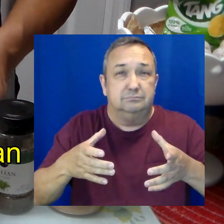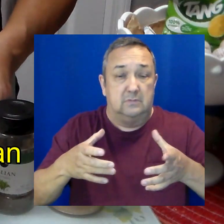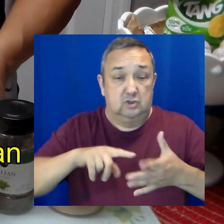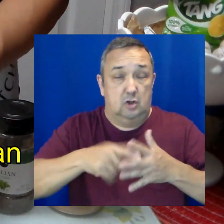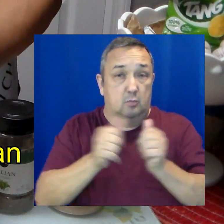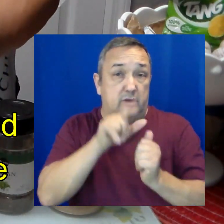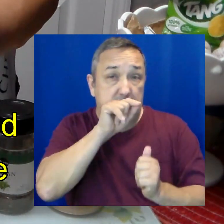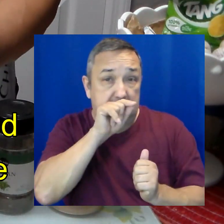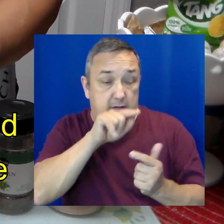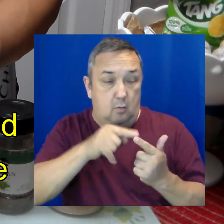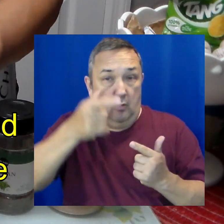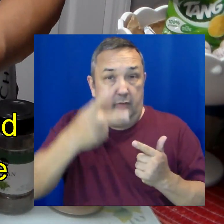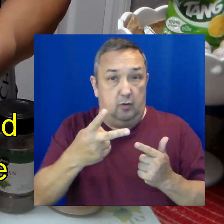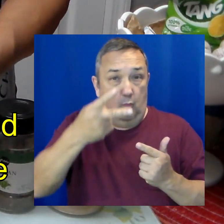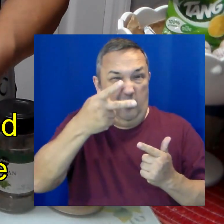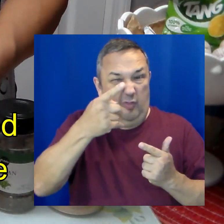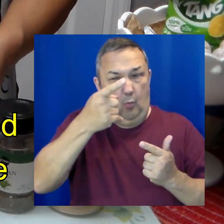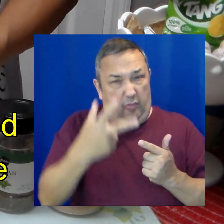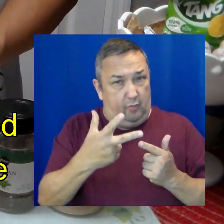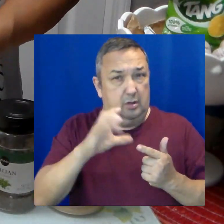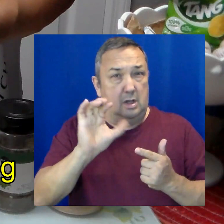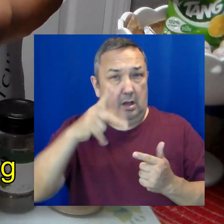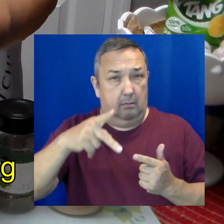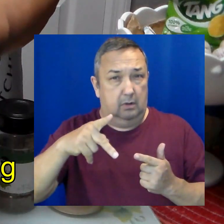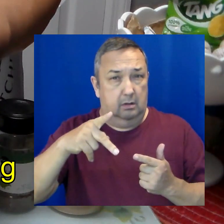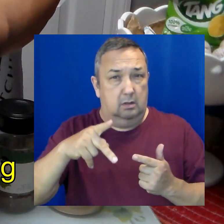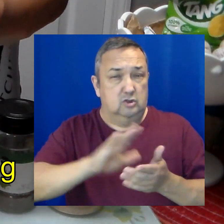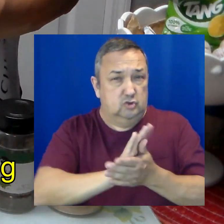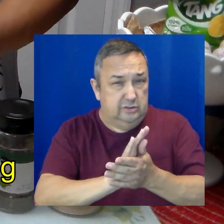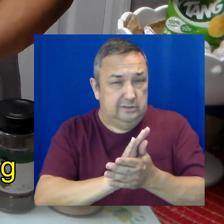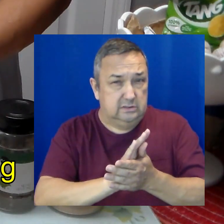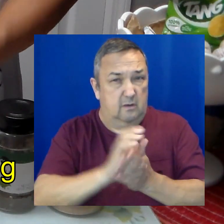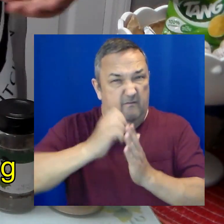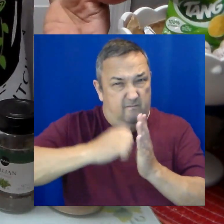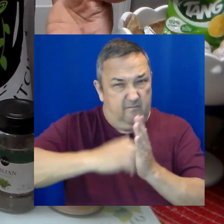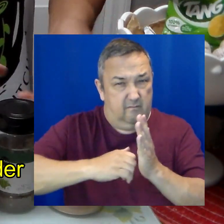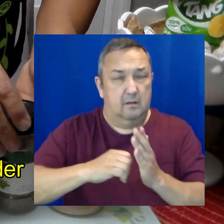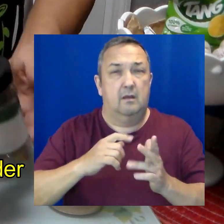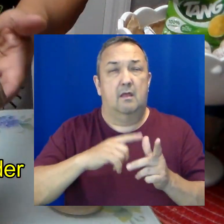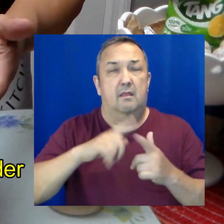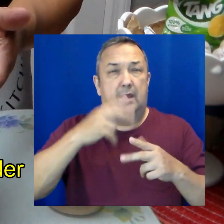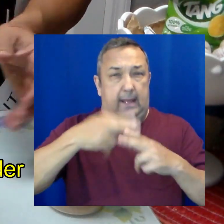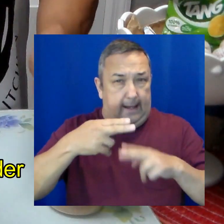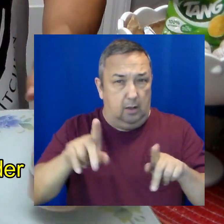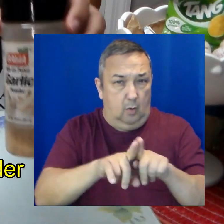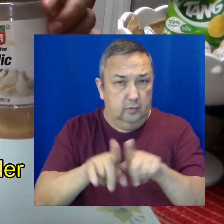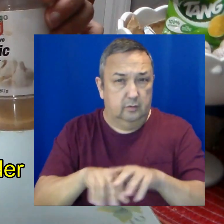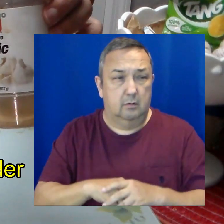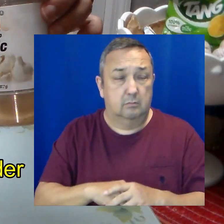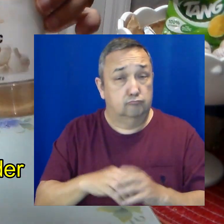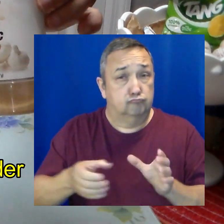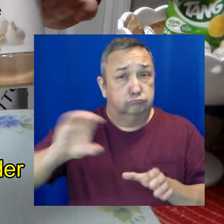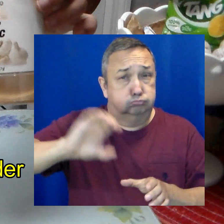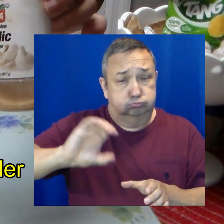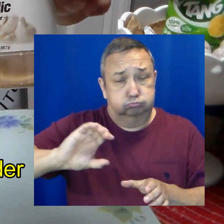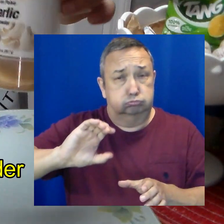chicken, about 1/3 of a cup of shredded cheese. I like shredded Parmesan, and then 1 egg. You could also add some Italian